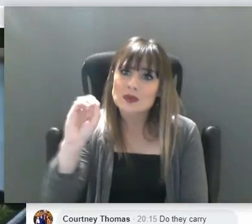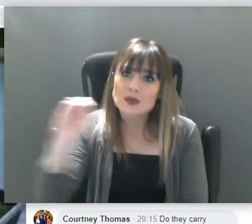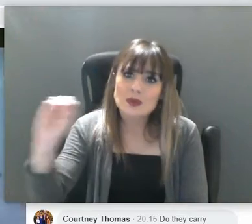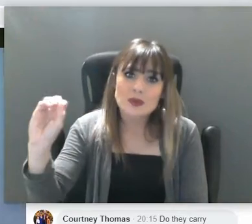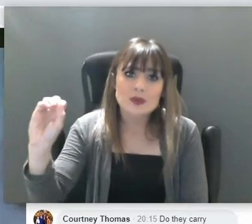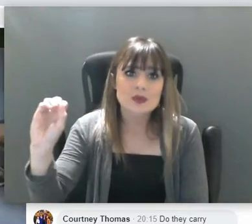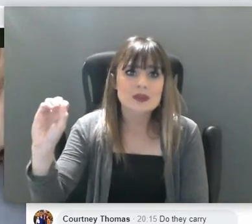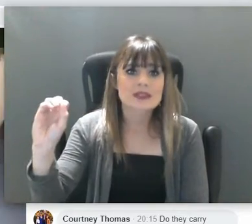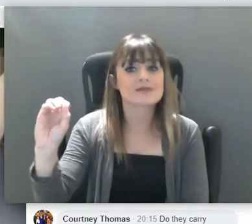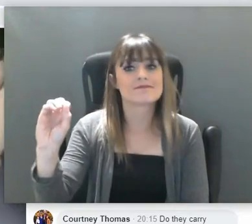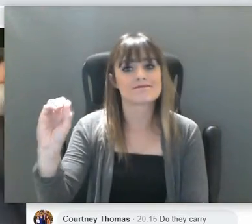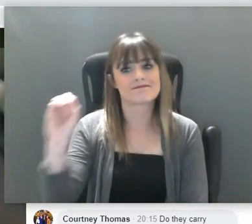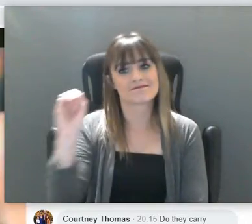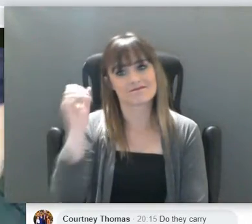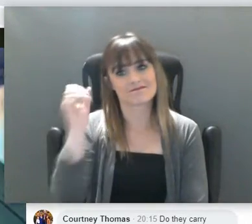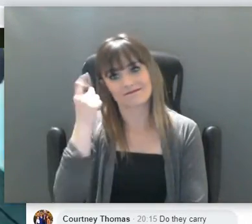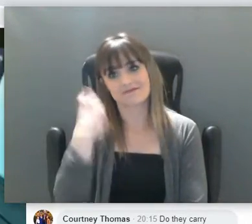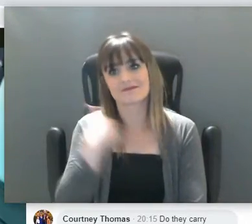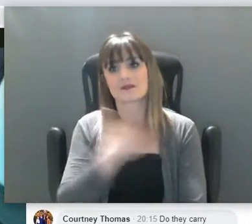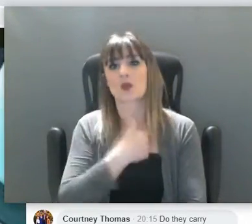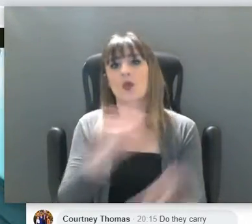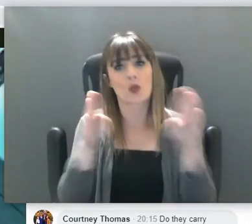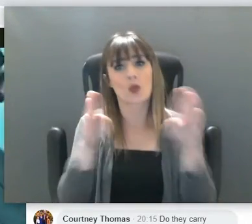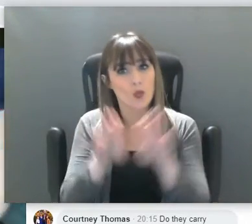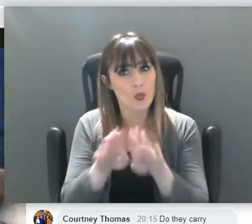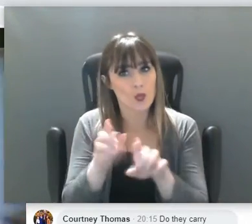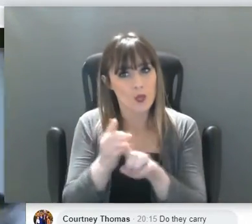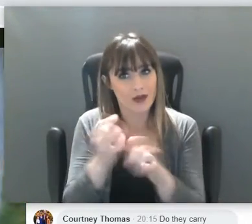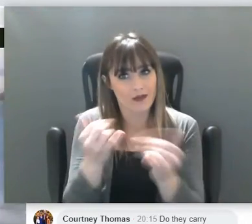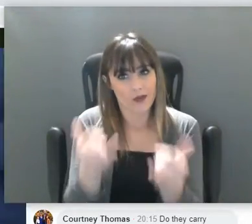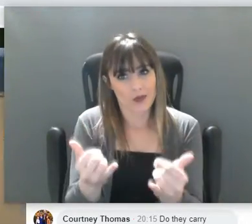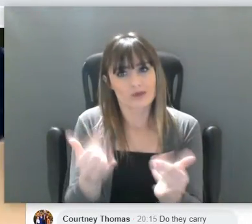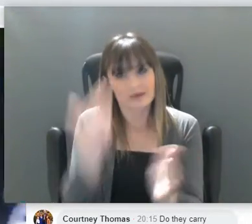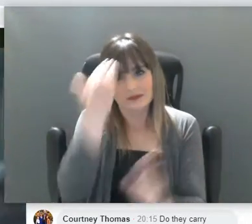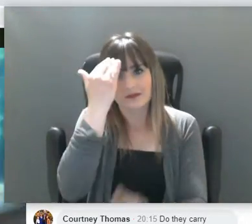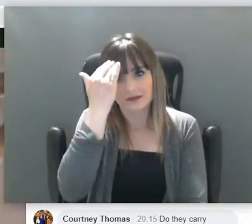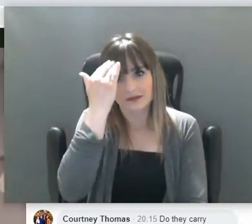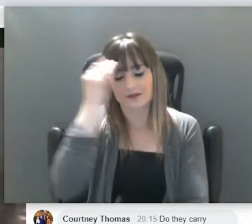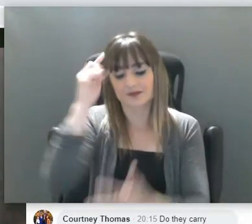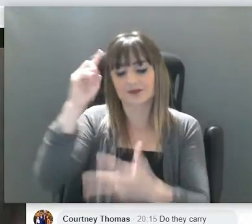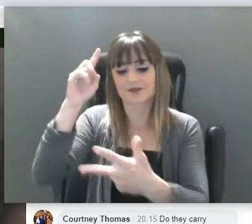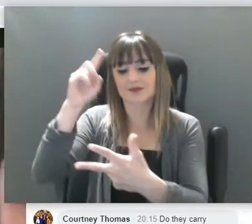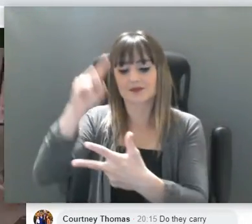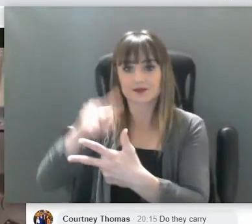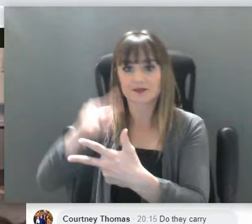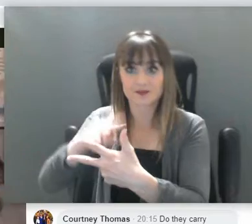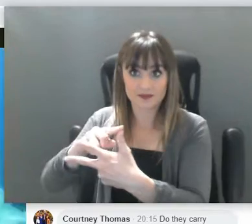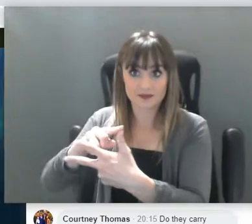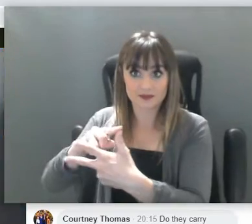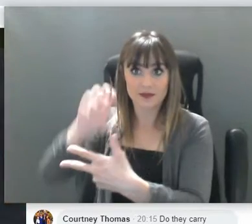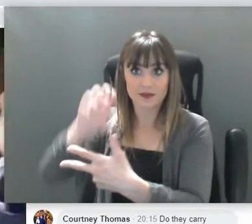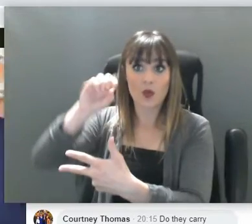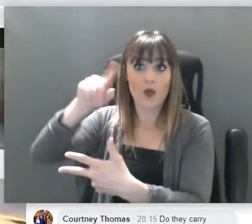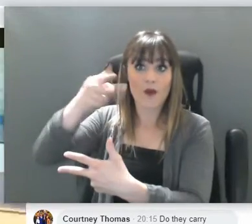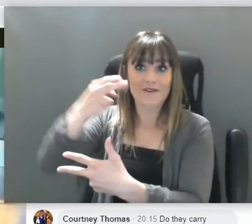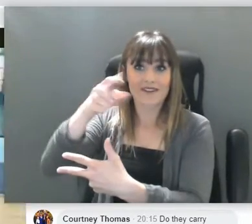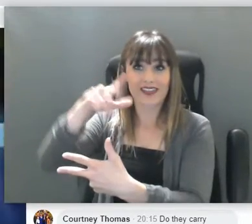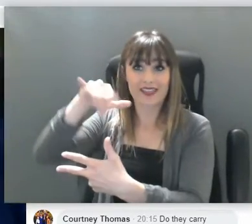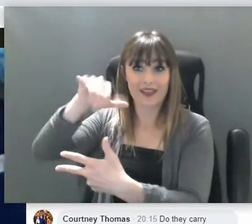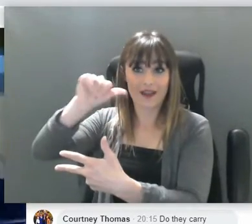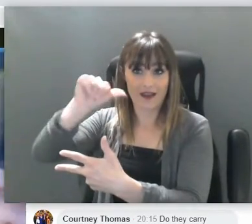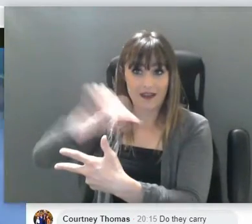is an opossum. We have Pablo, the armadillo. We have a tenrec and marine mammals, so it's all about